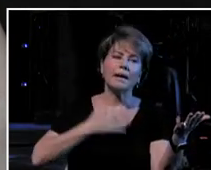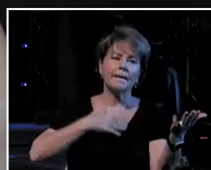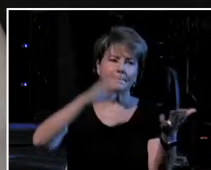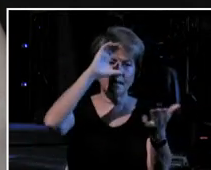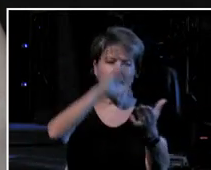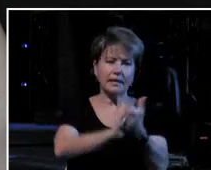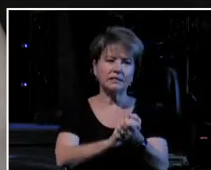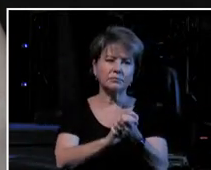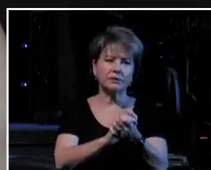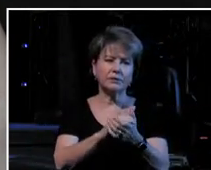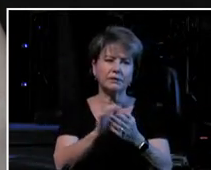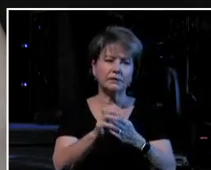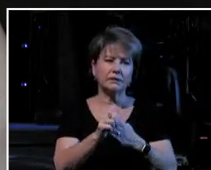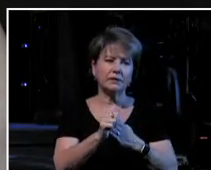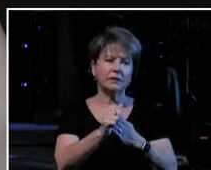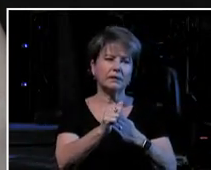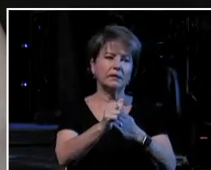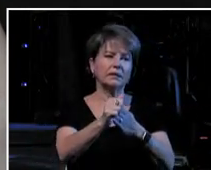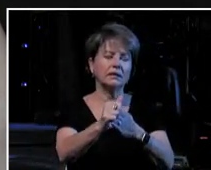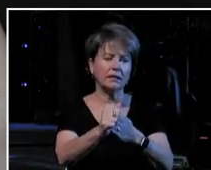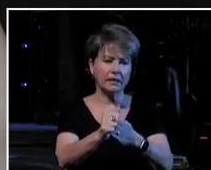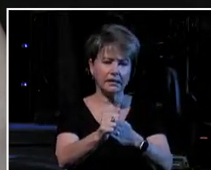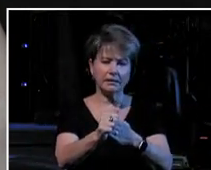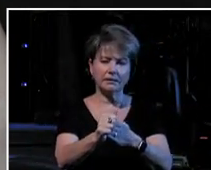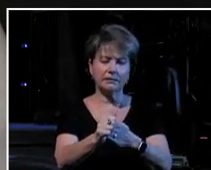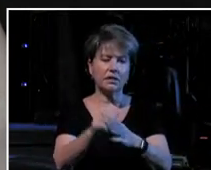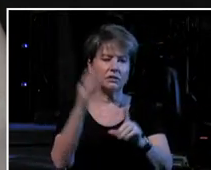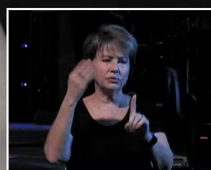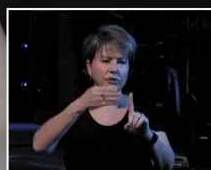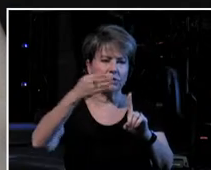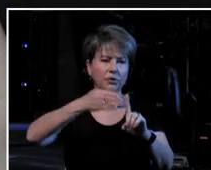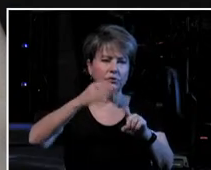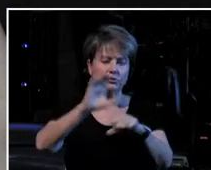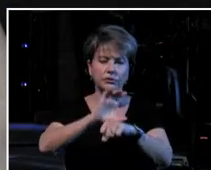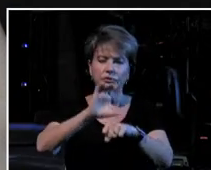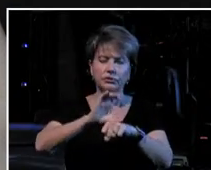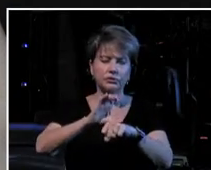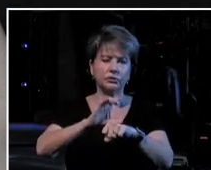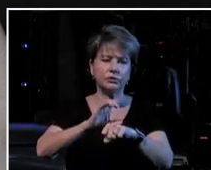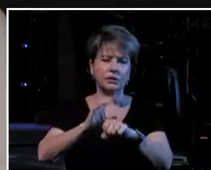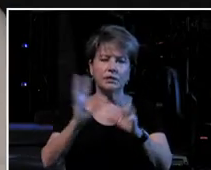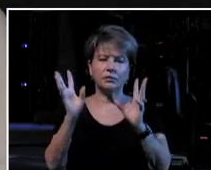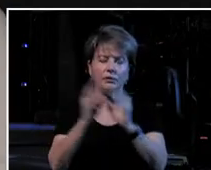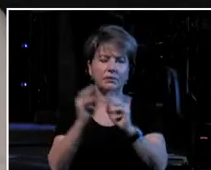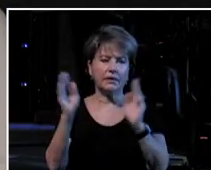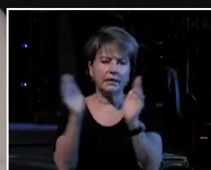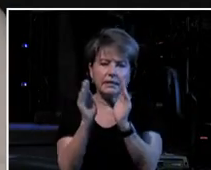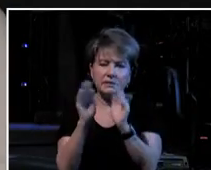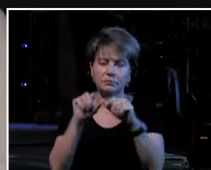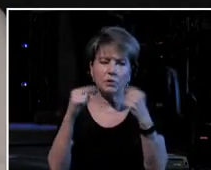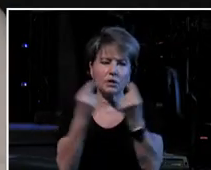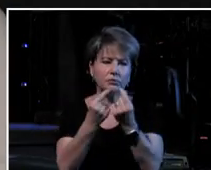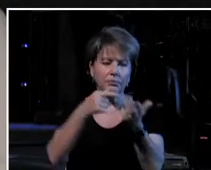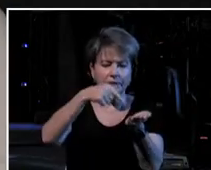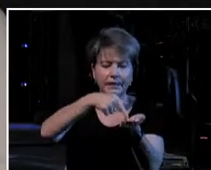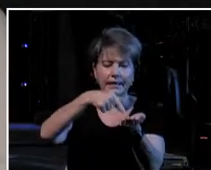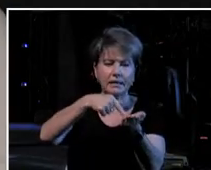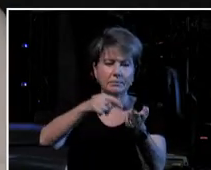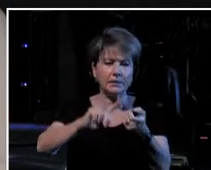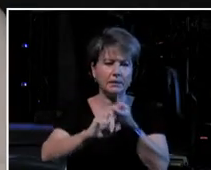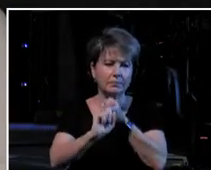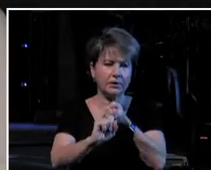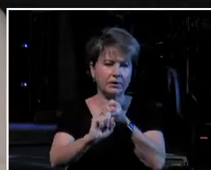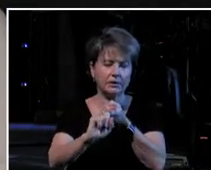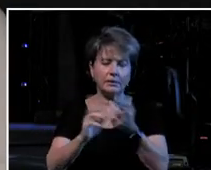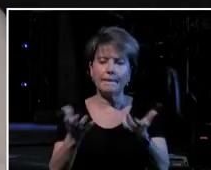started attending a church. We got involved in a small group, and I started meeting with an accountability partner. During those accountability meetings, I was